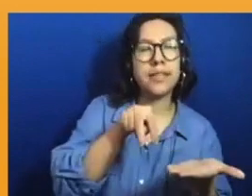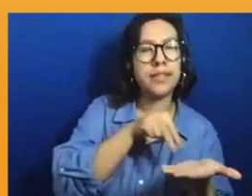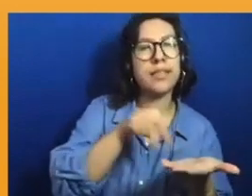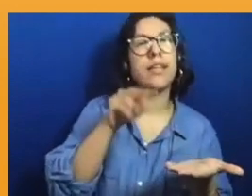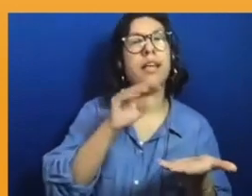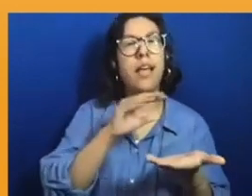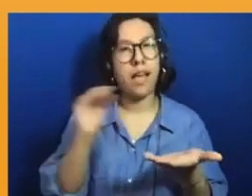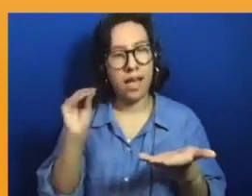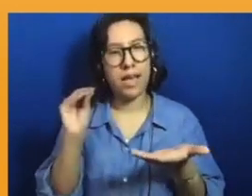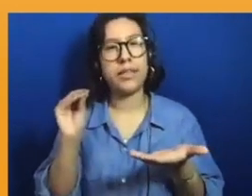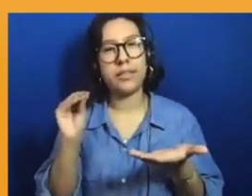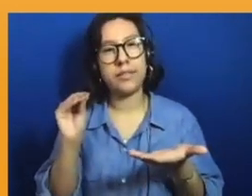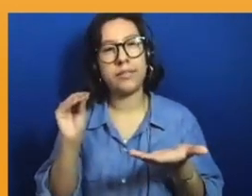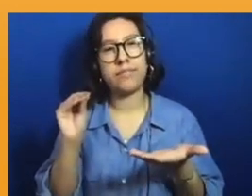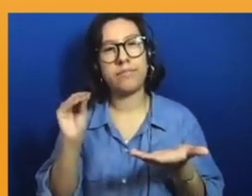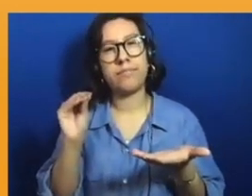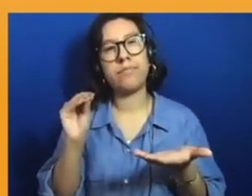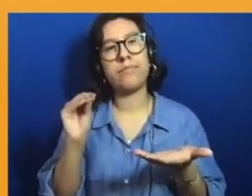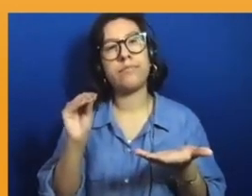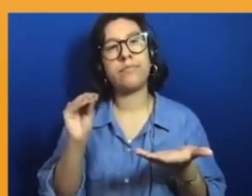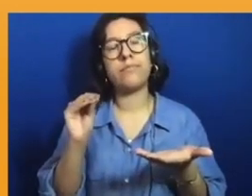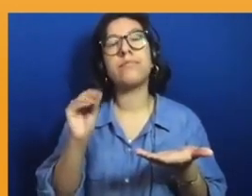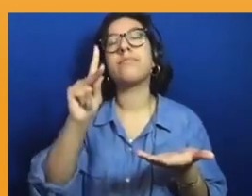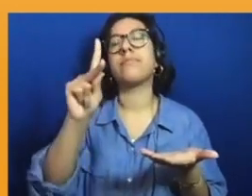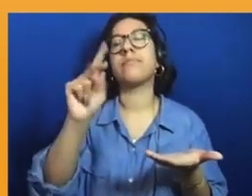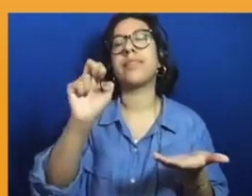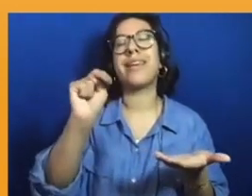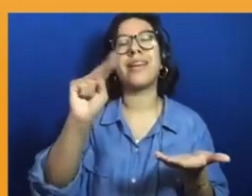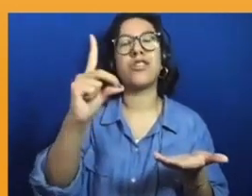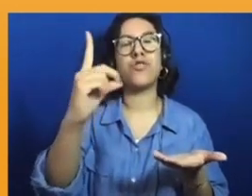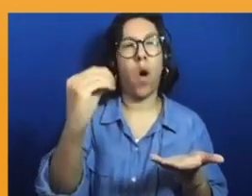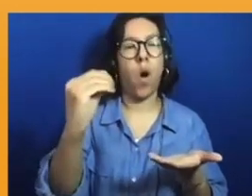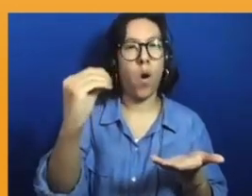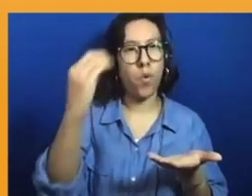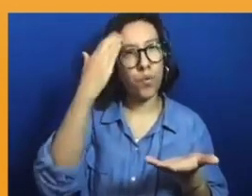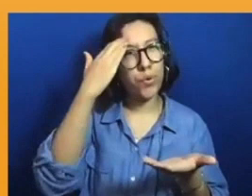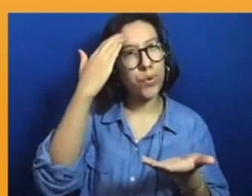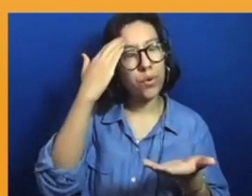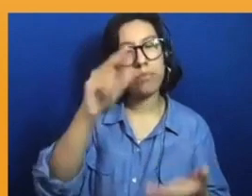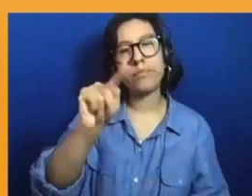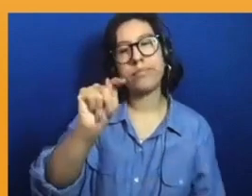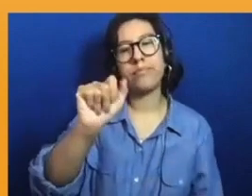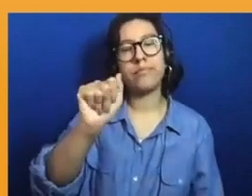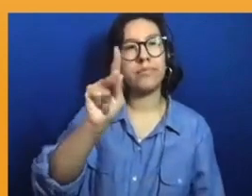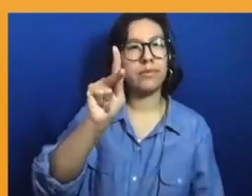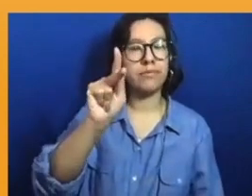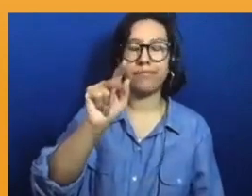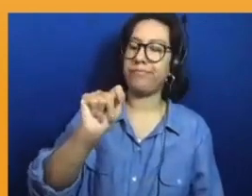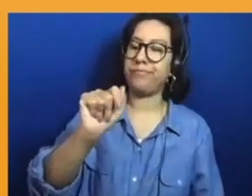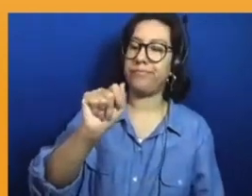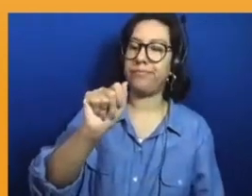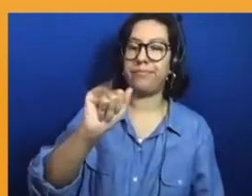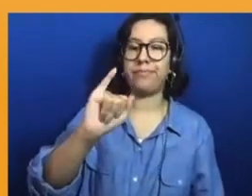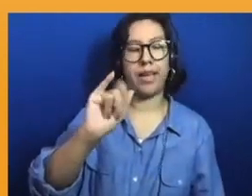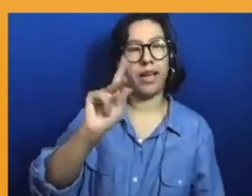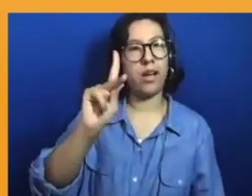and kendo is the fencing, Japanese fencing, and taiko and certain type of martial